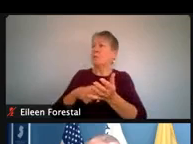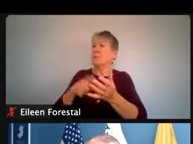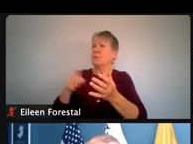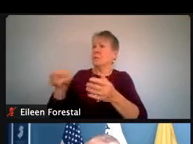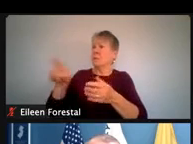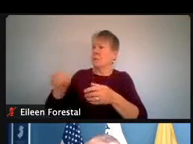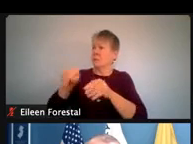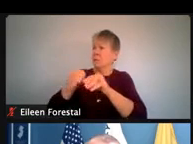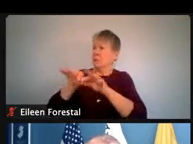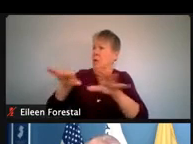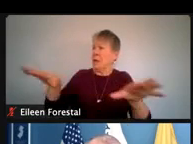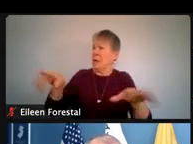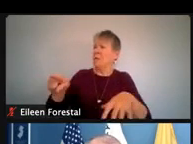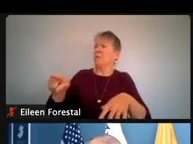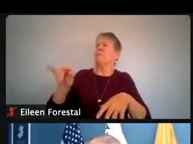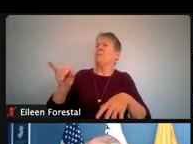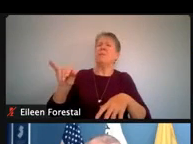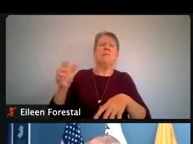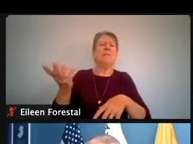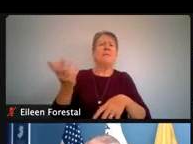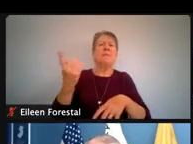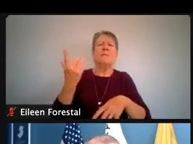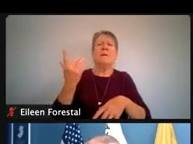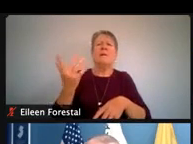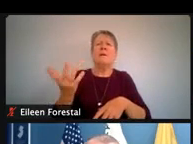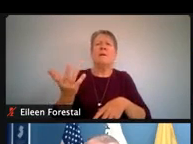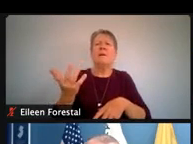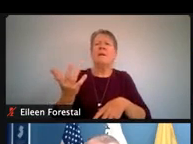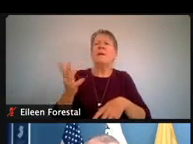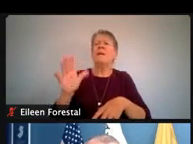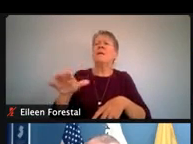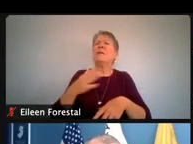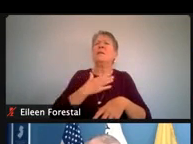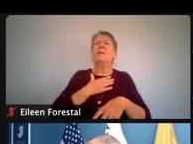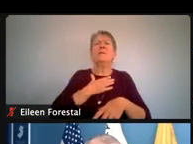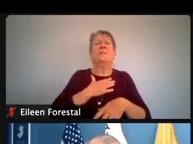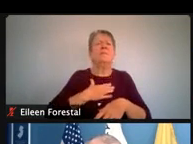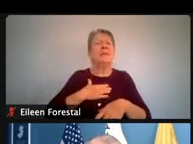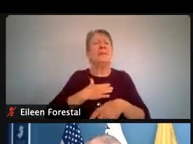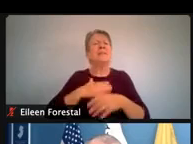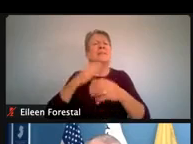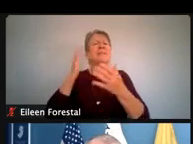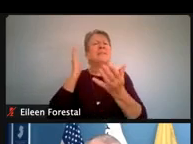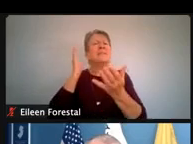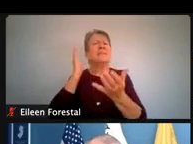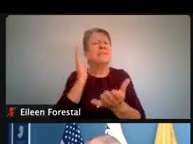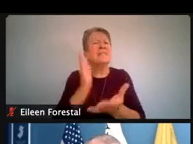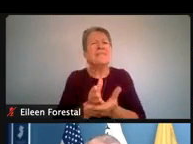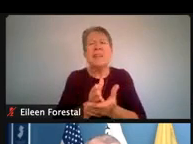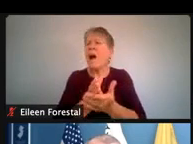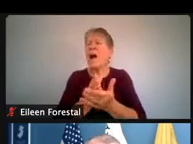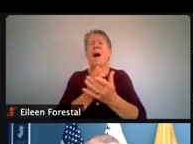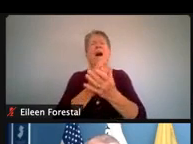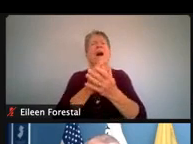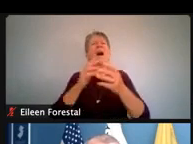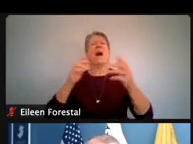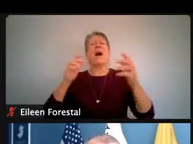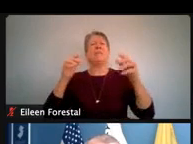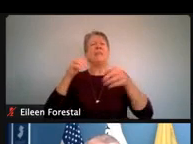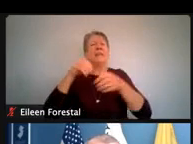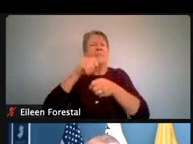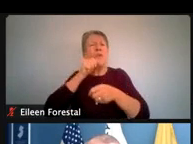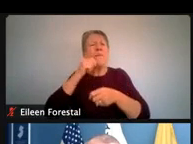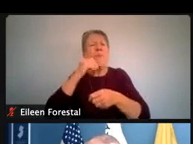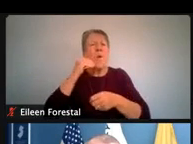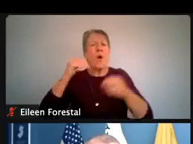with people to do the right thing. And that's what we're doing. And that's what we've been doing over the past